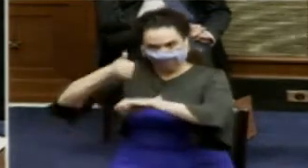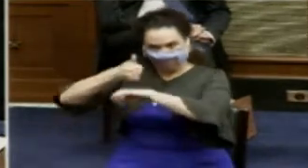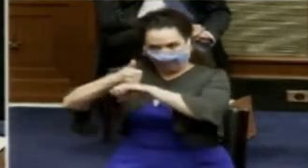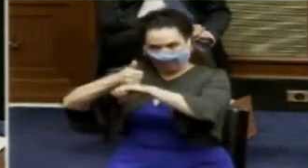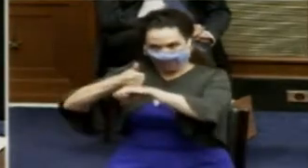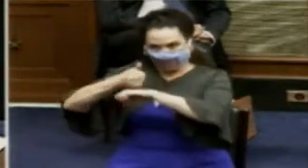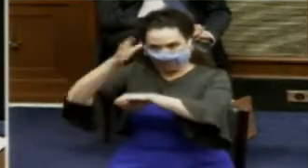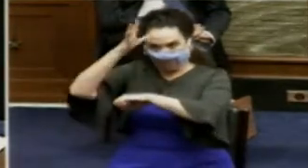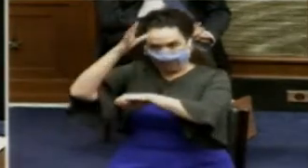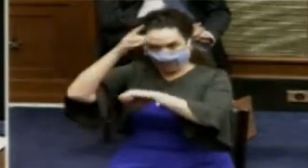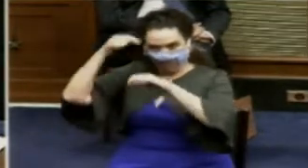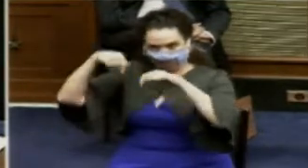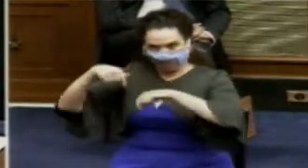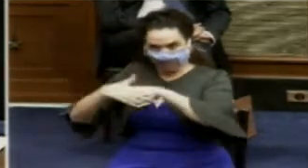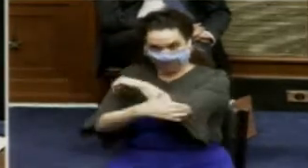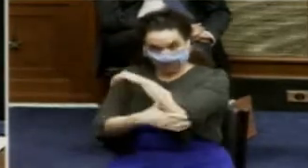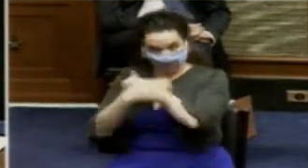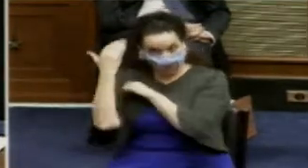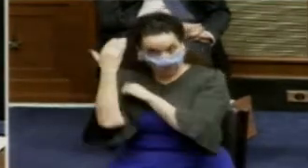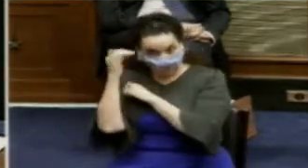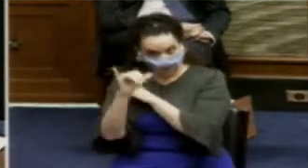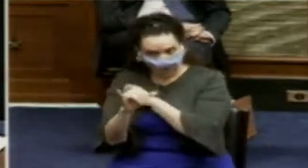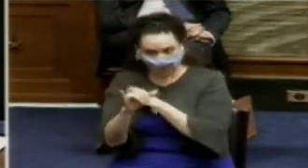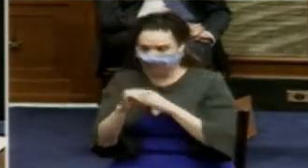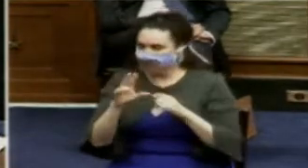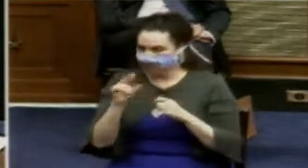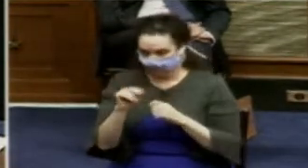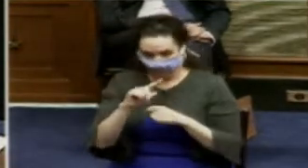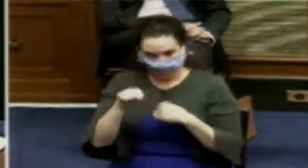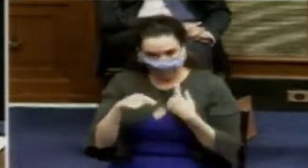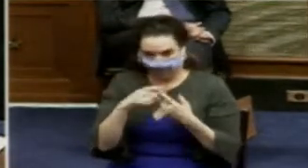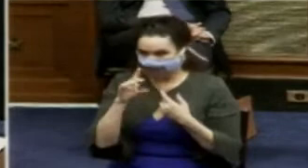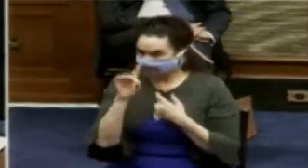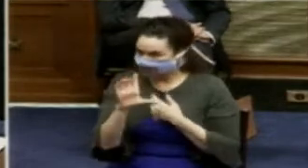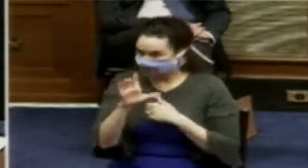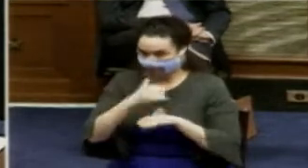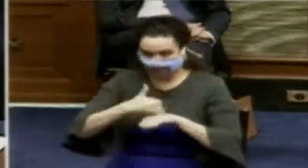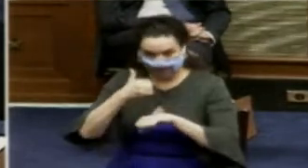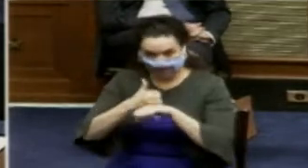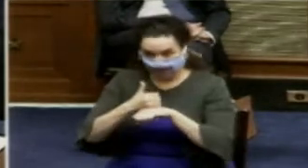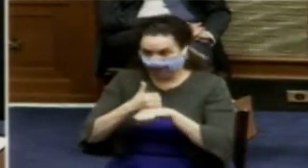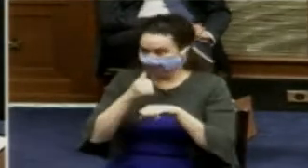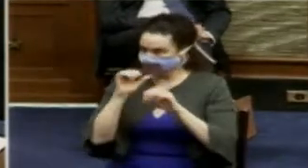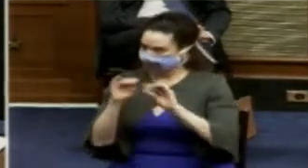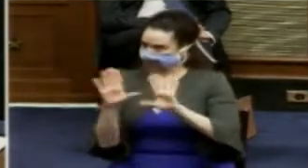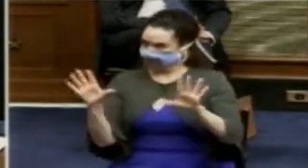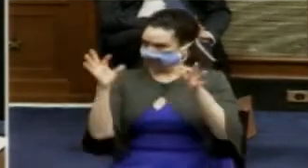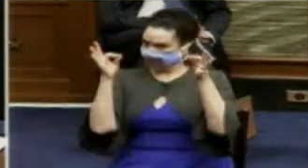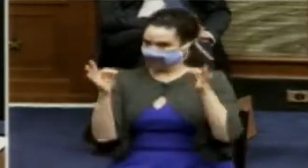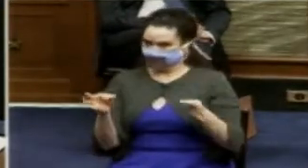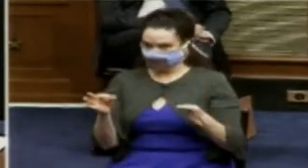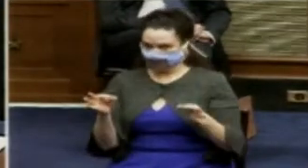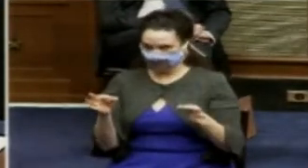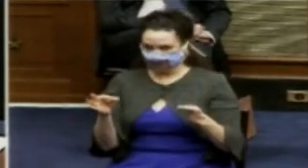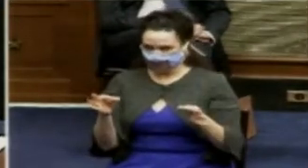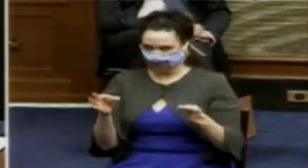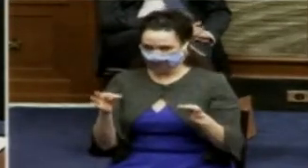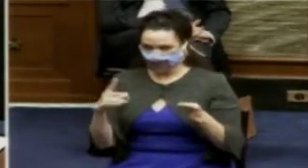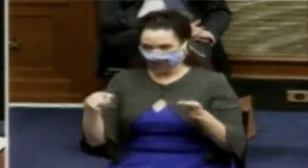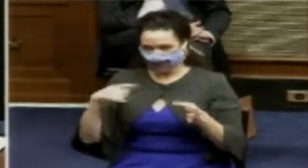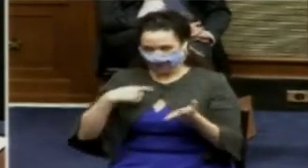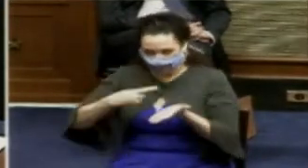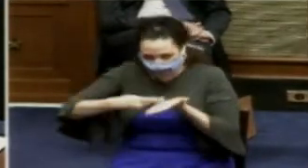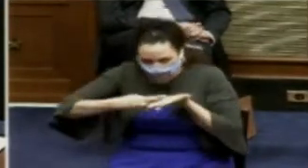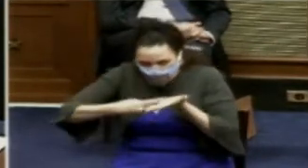was not. It's a clear decision the founding fathers made. It was controversial at